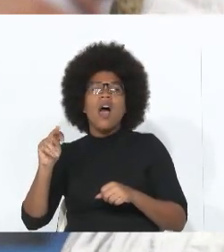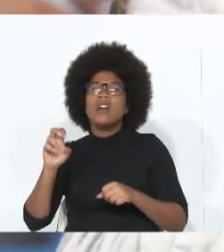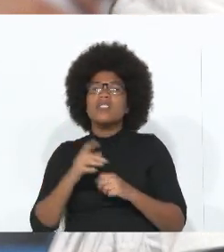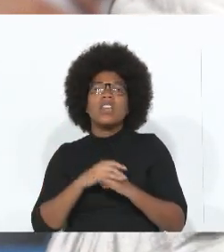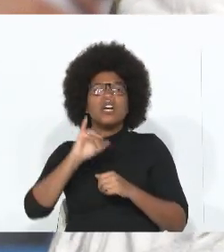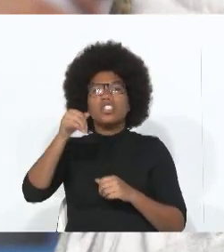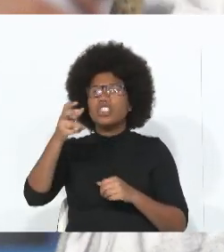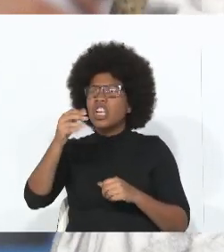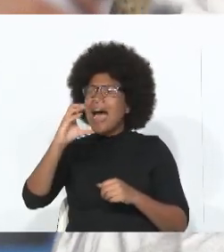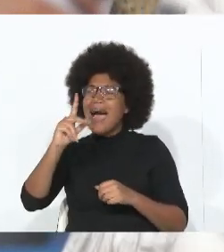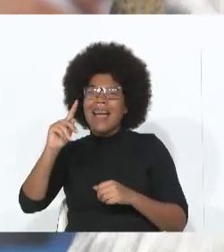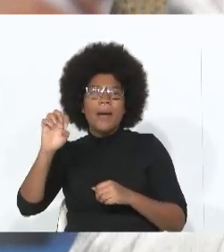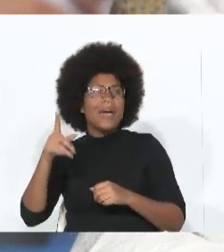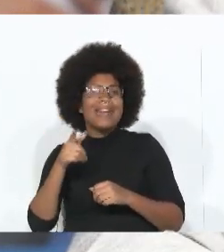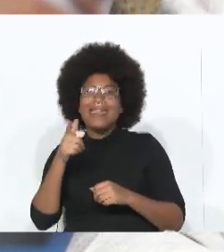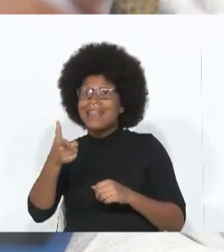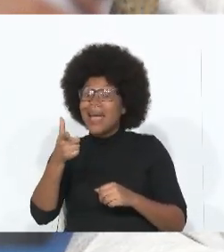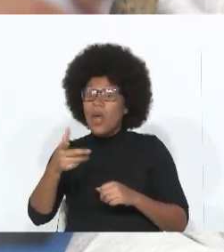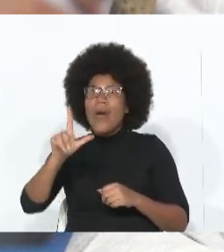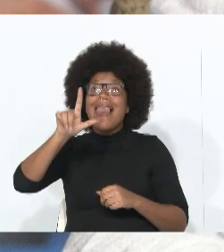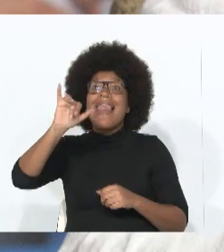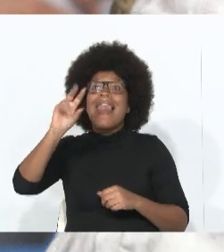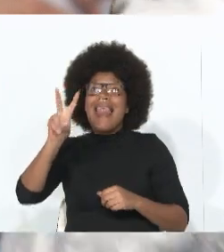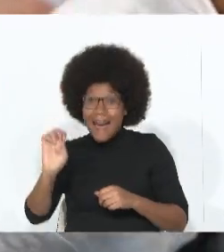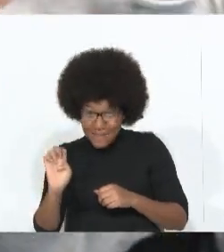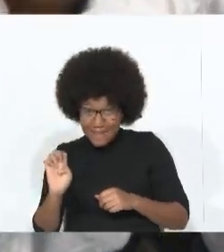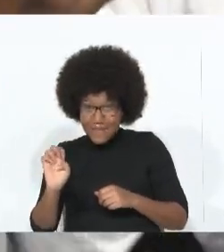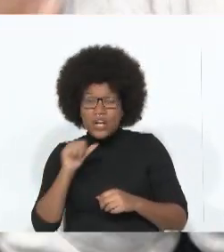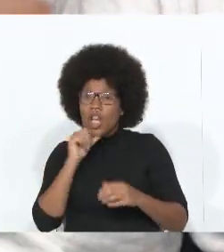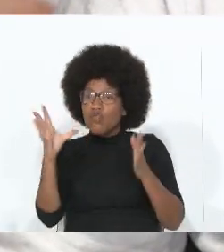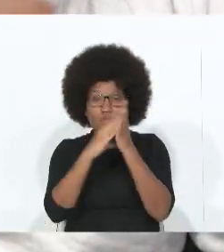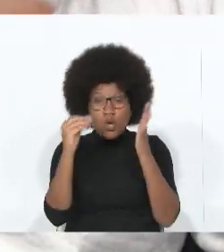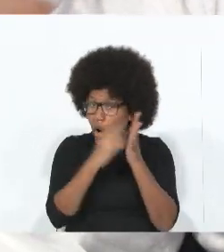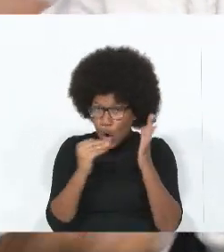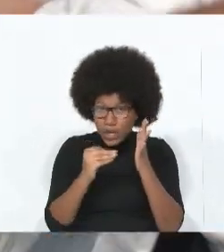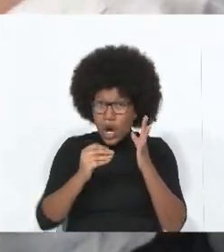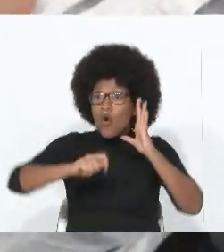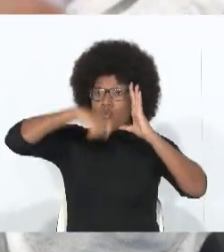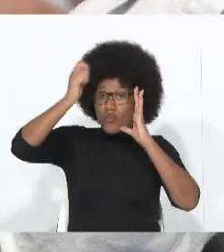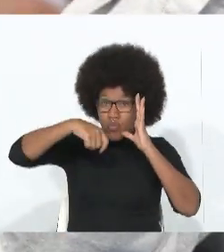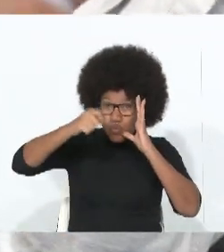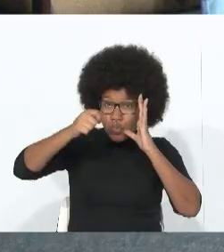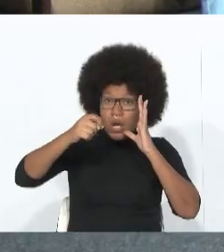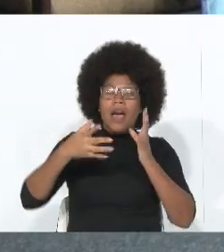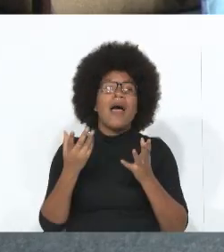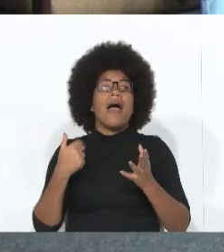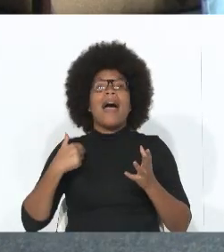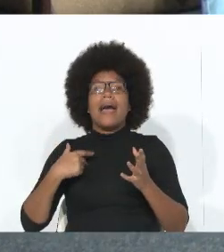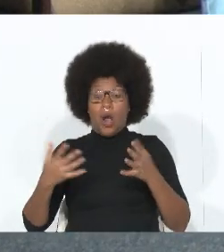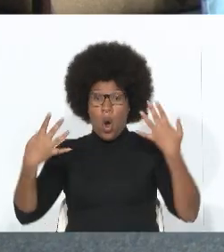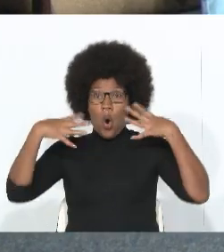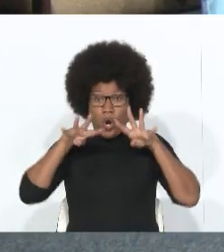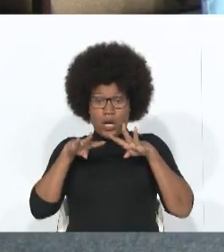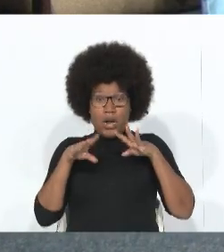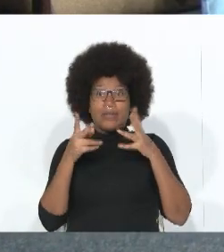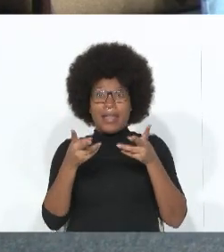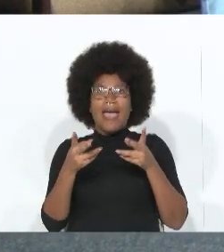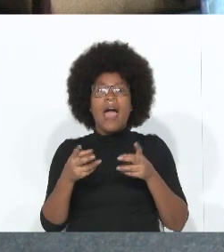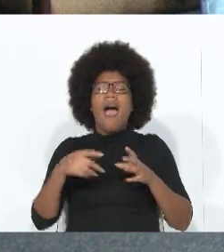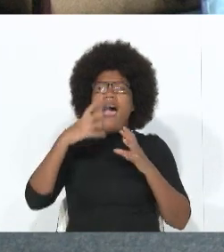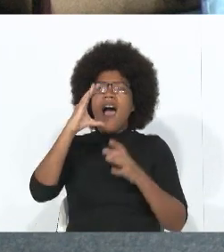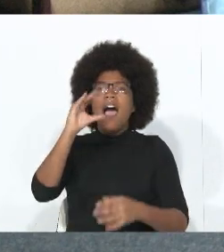Jack Benny, all these things were live shows. You know, they had a live audience in, and the cameras were just eyes.